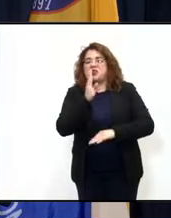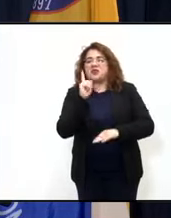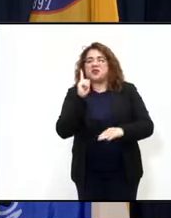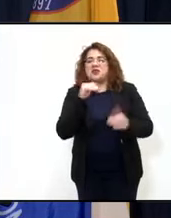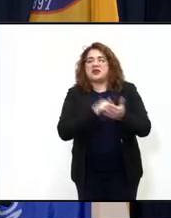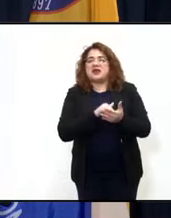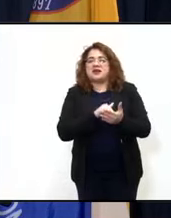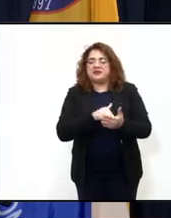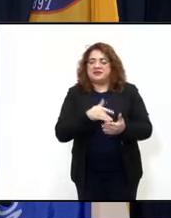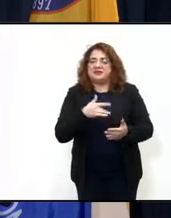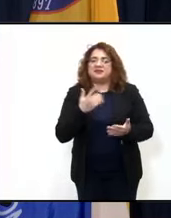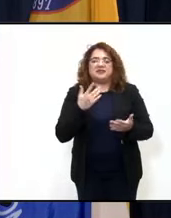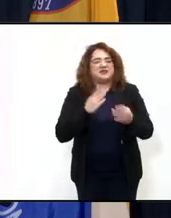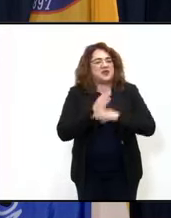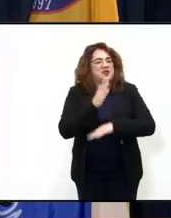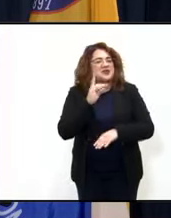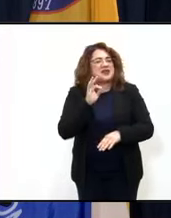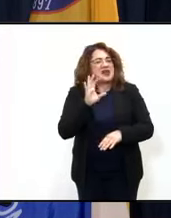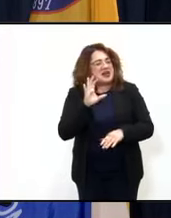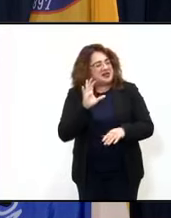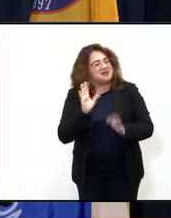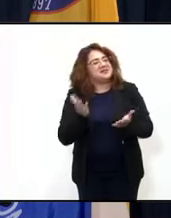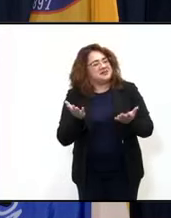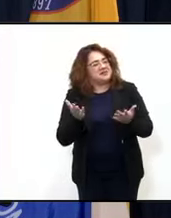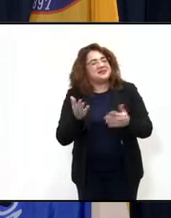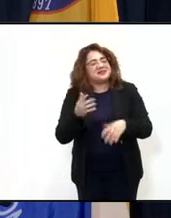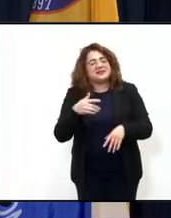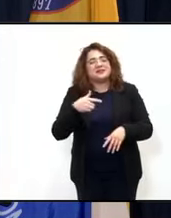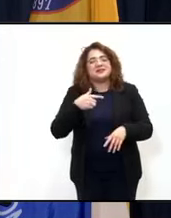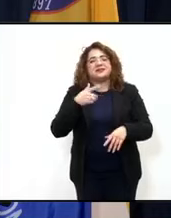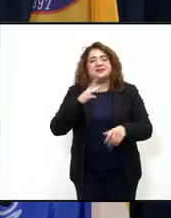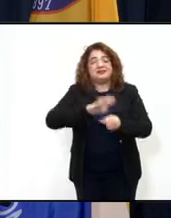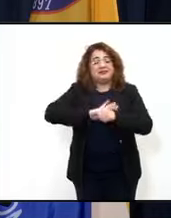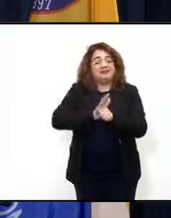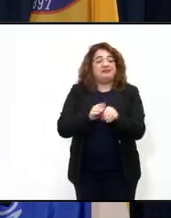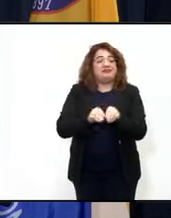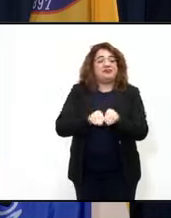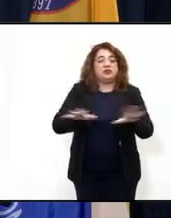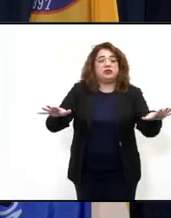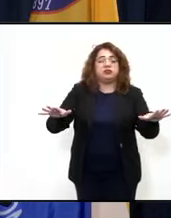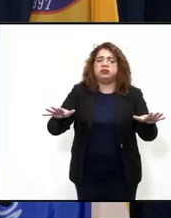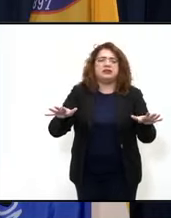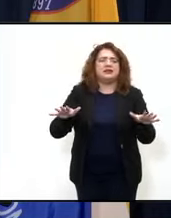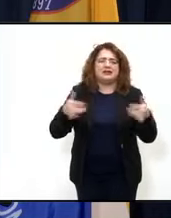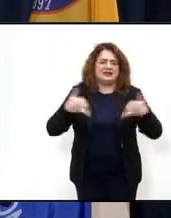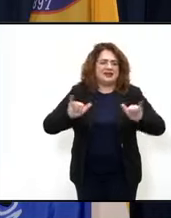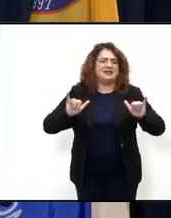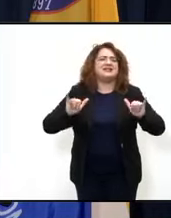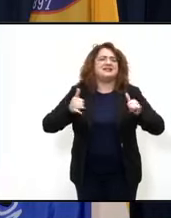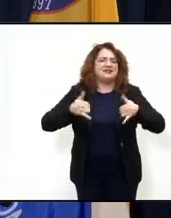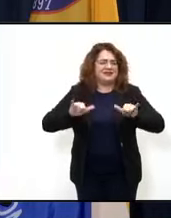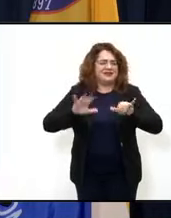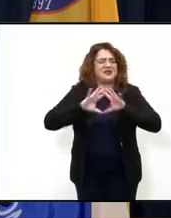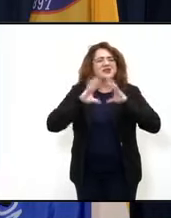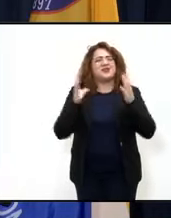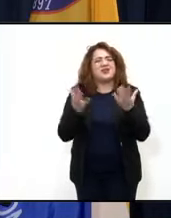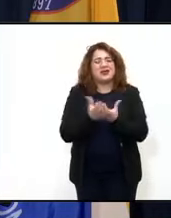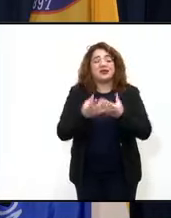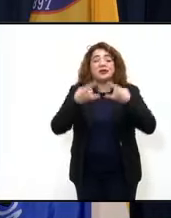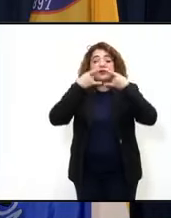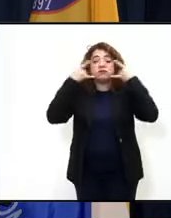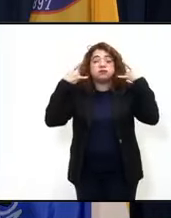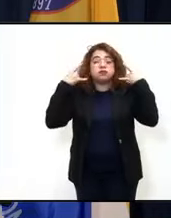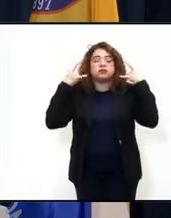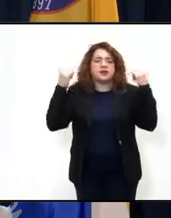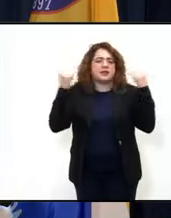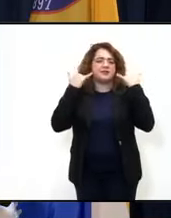it's still a serious pandemic. We're not going to loosen our mask restrictions or start being irresponsible. We need to